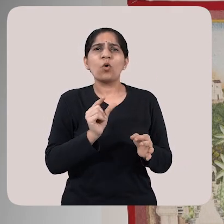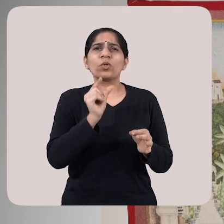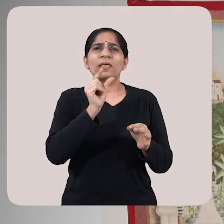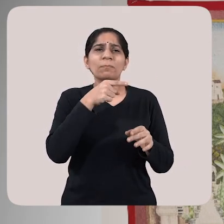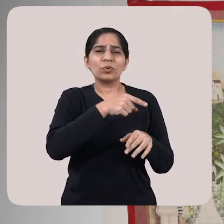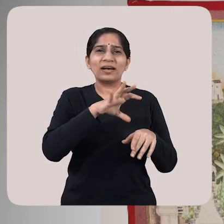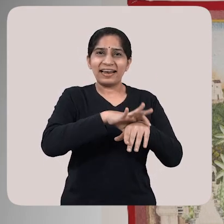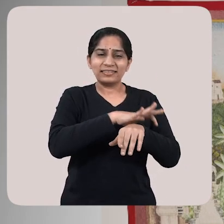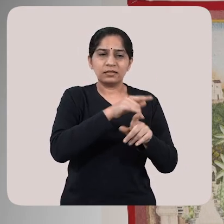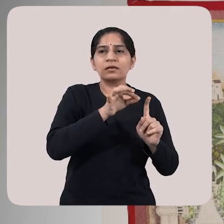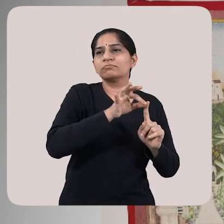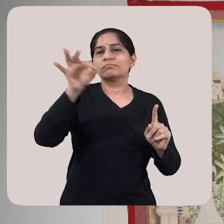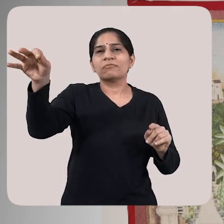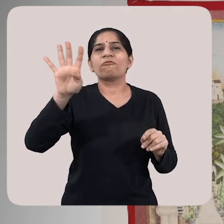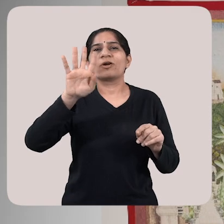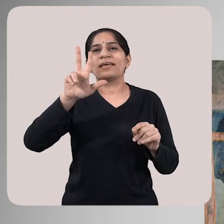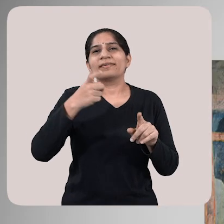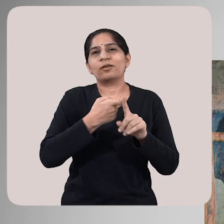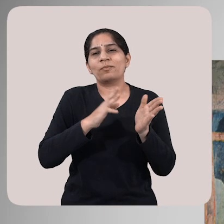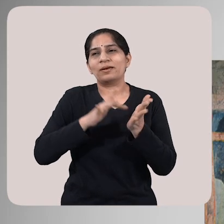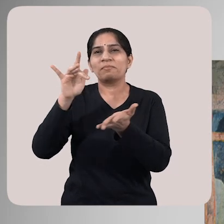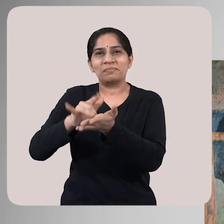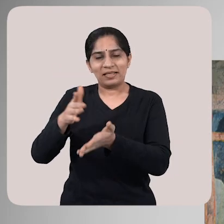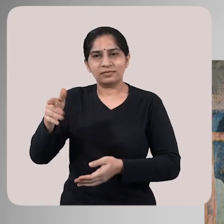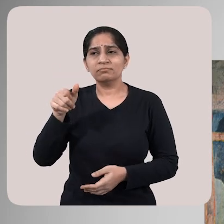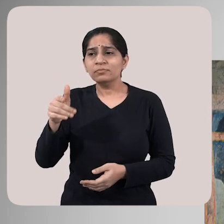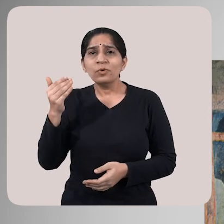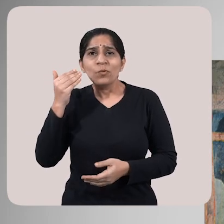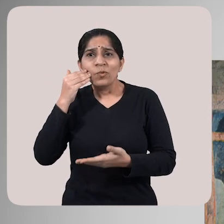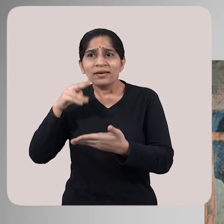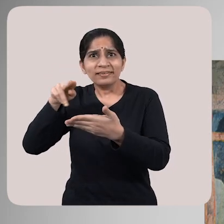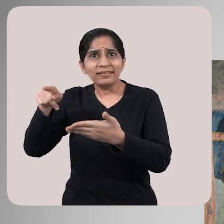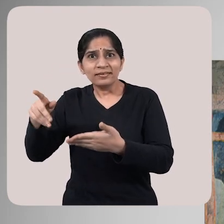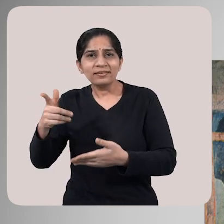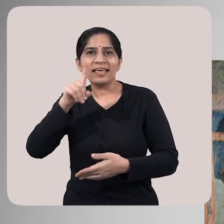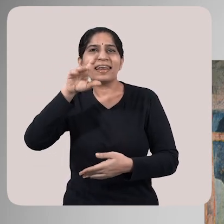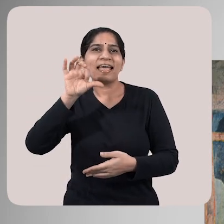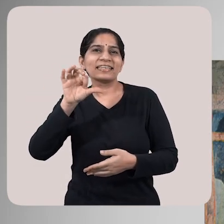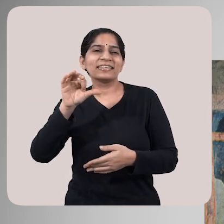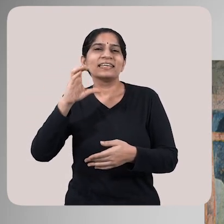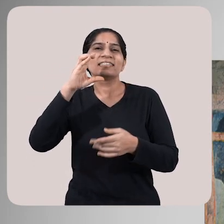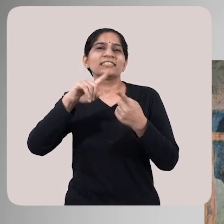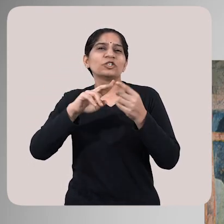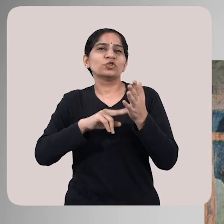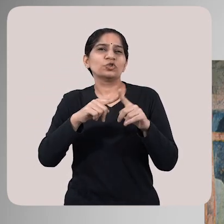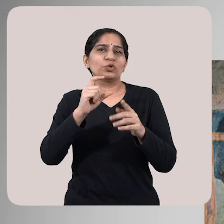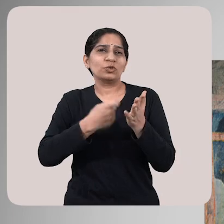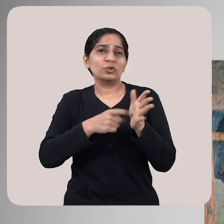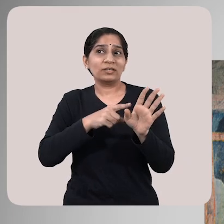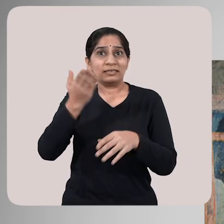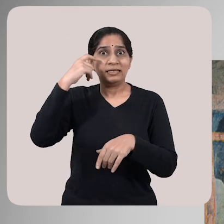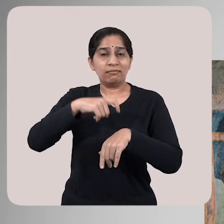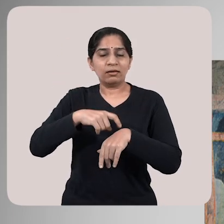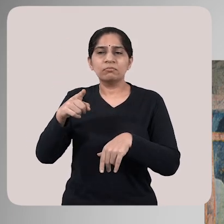to the northeast of Udaipur in Rajasthan. This Pichwai from Maps collection was made in the 19th century in